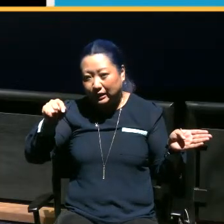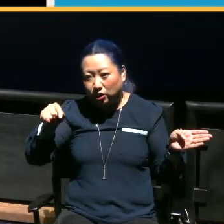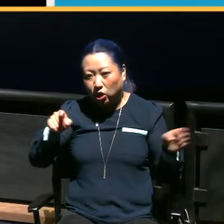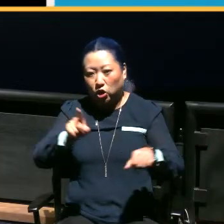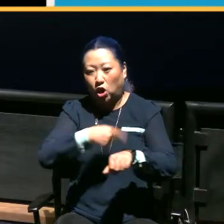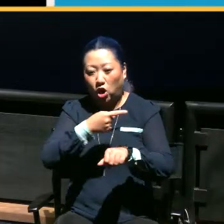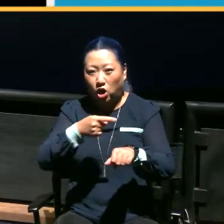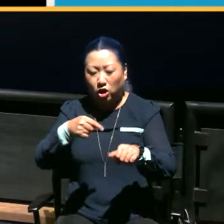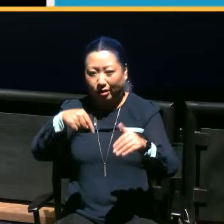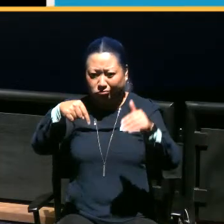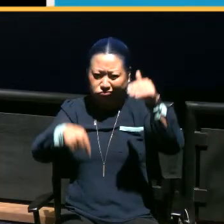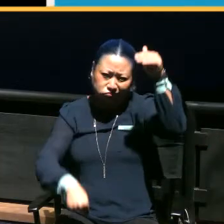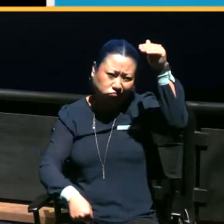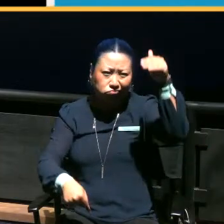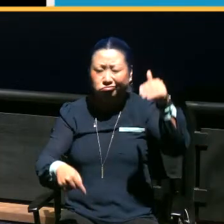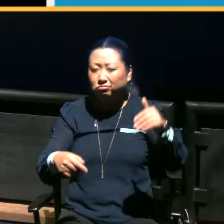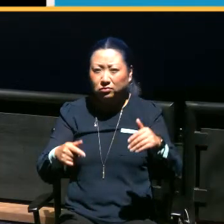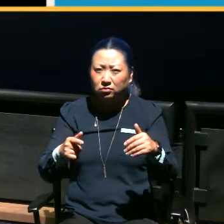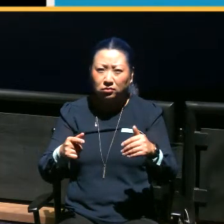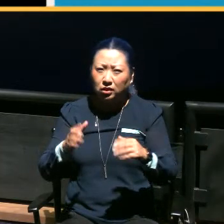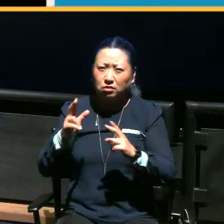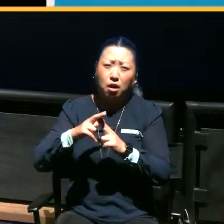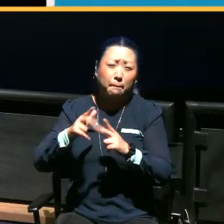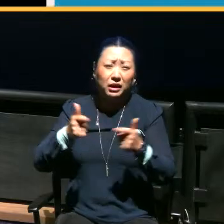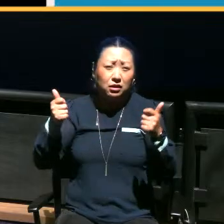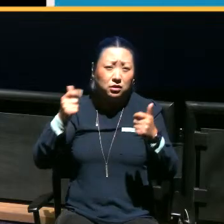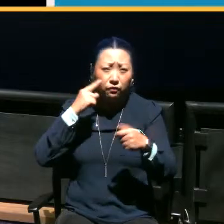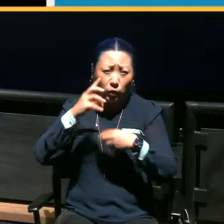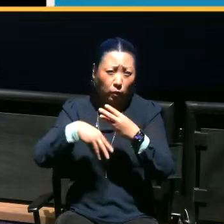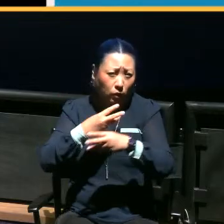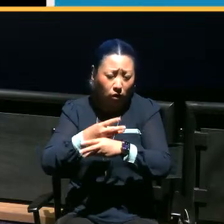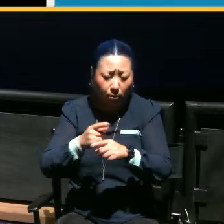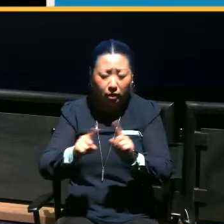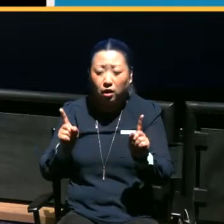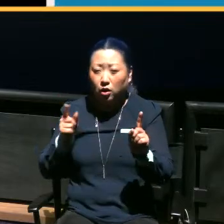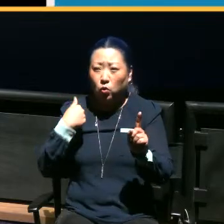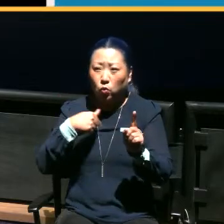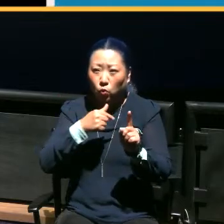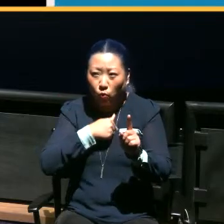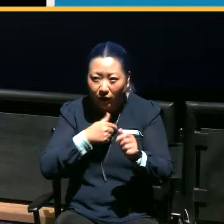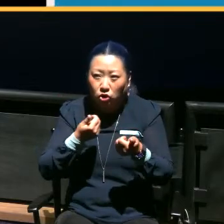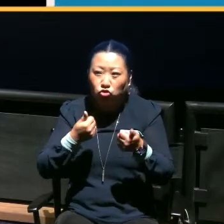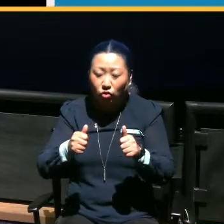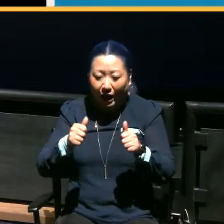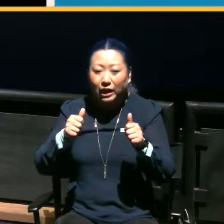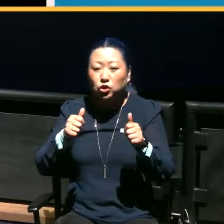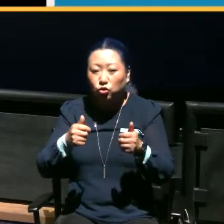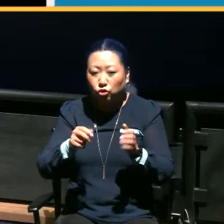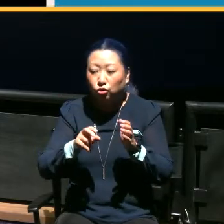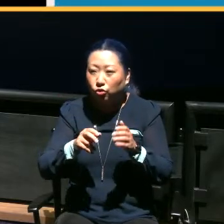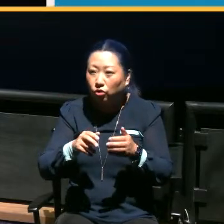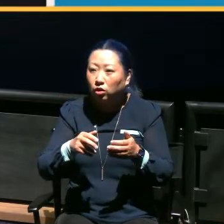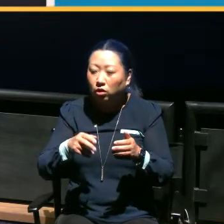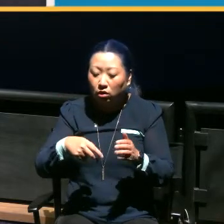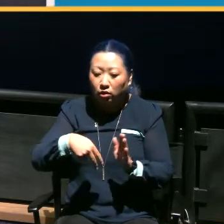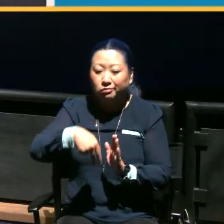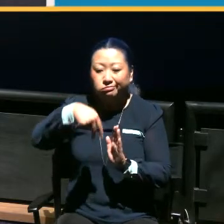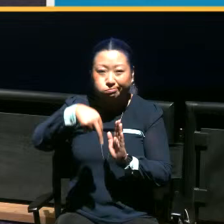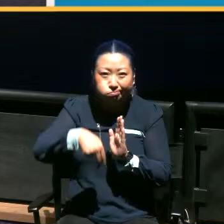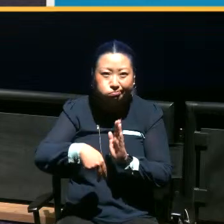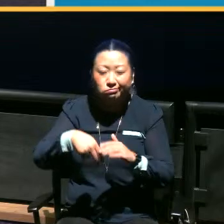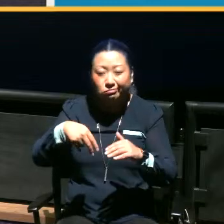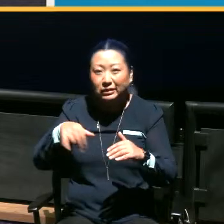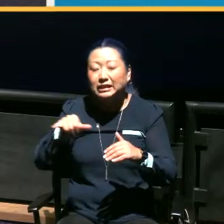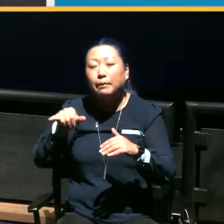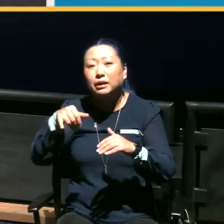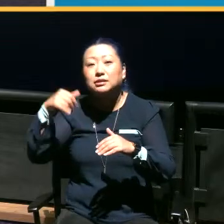a series of weights and buoyancy flotation so that we become neutrally buoyant in the water, floating like you would when you're floating